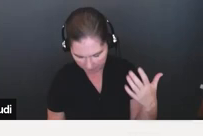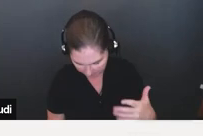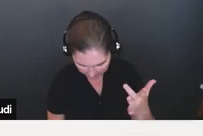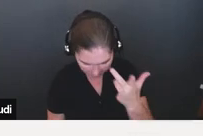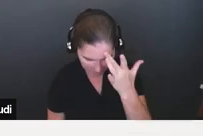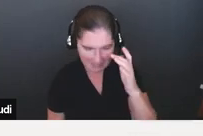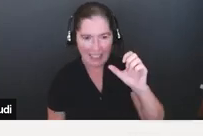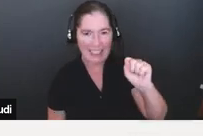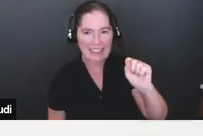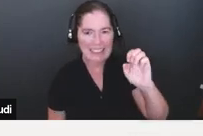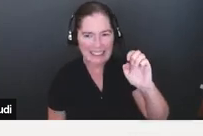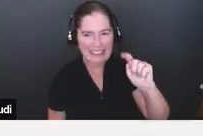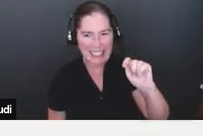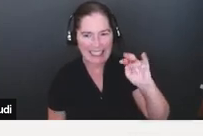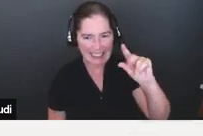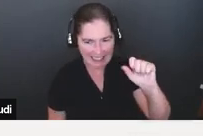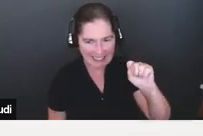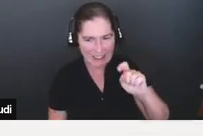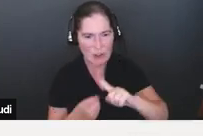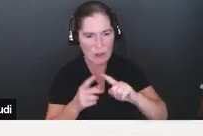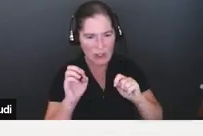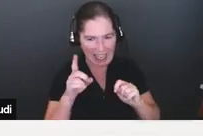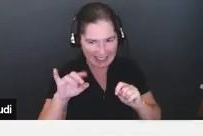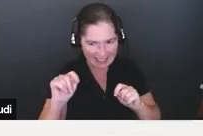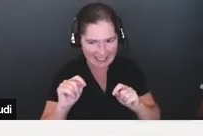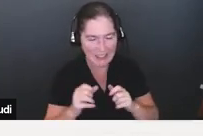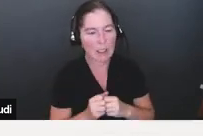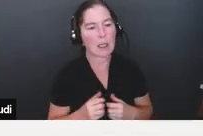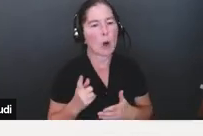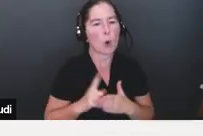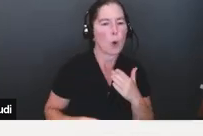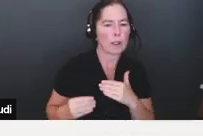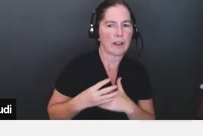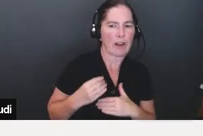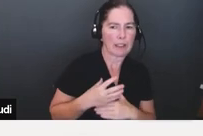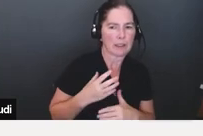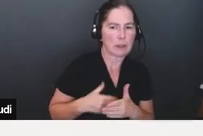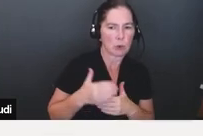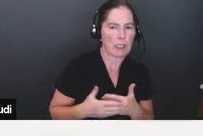settings that we can edit here. Christina, what would you give for me for advice I should do next?